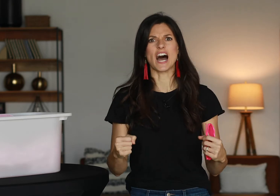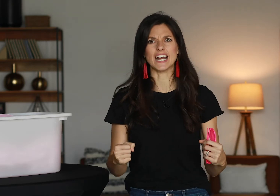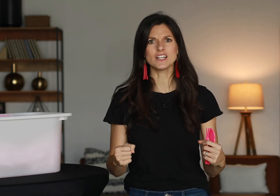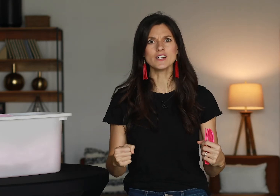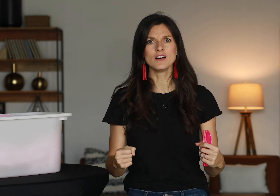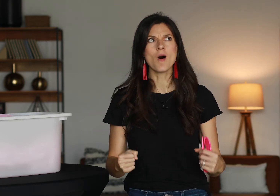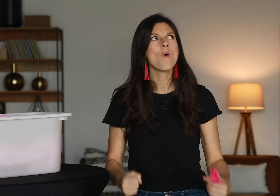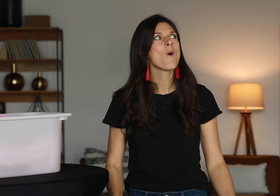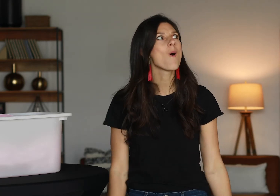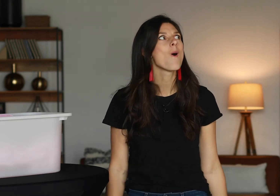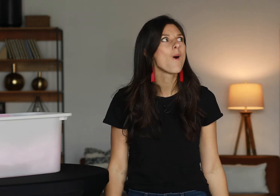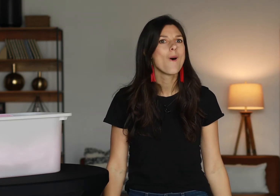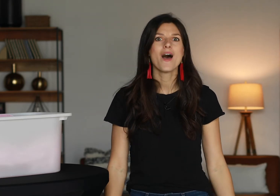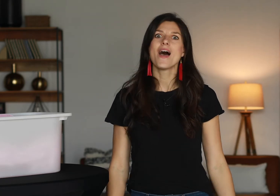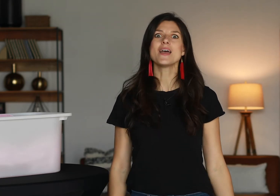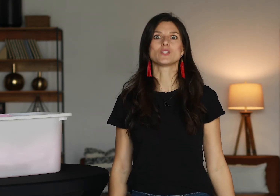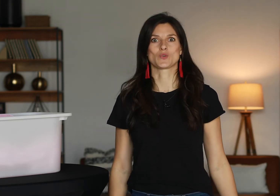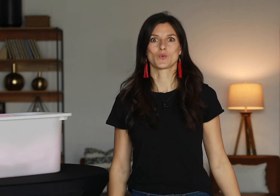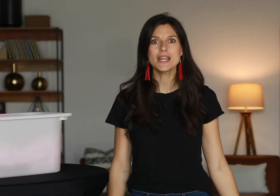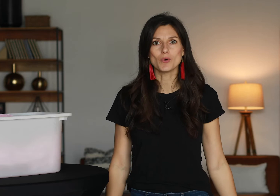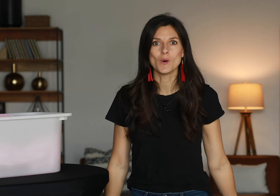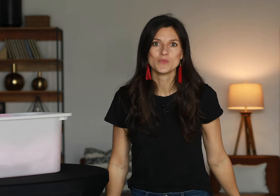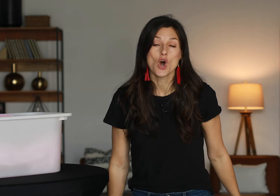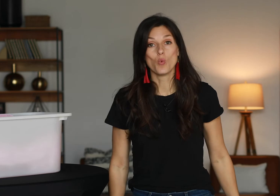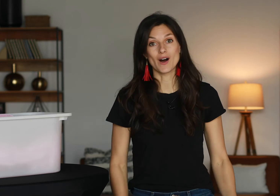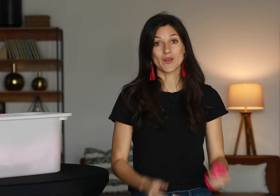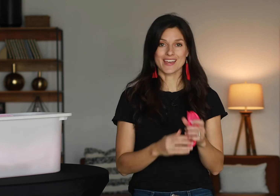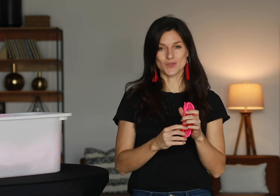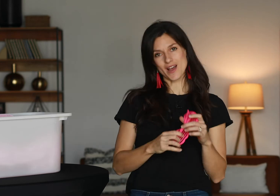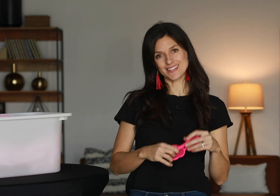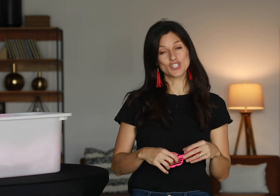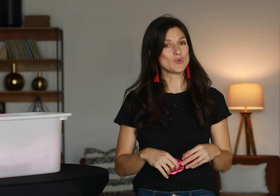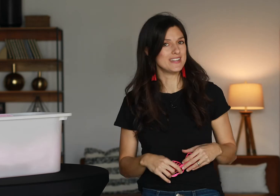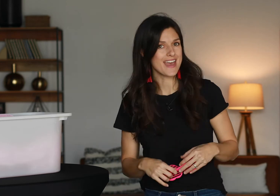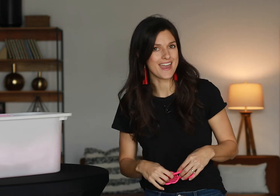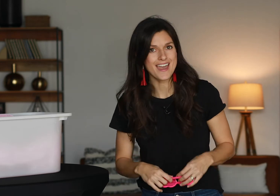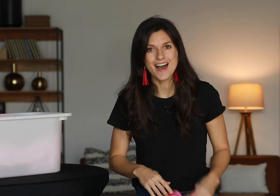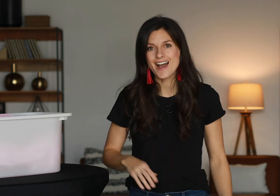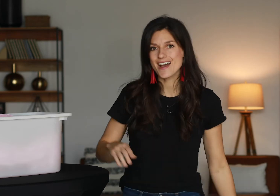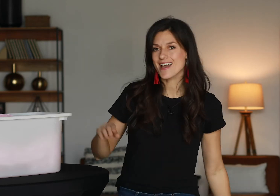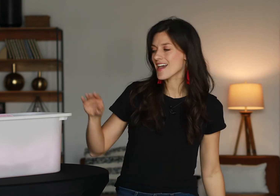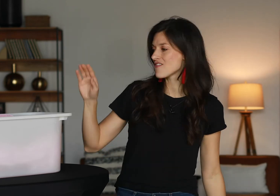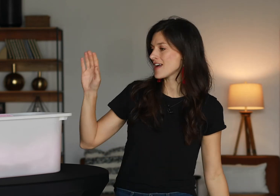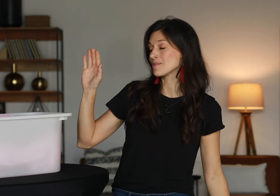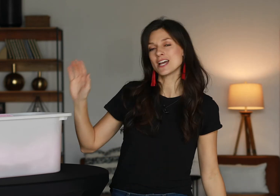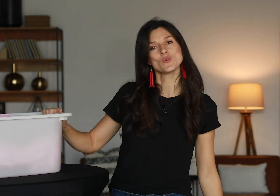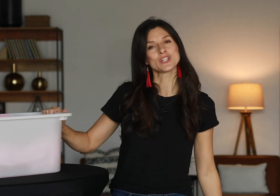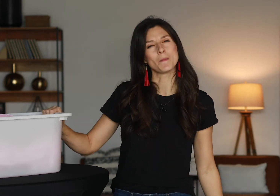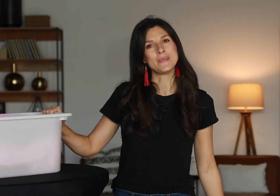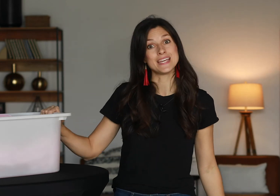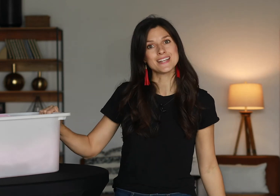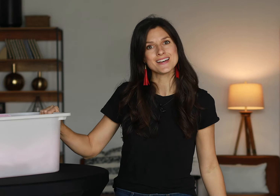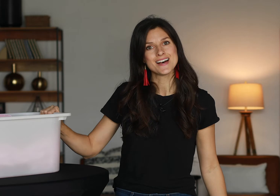bar of iron? That is incredible. Well, guess what? Today, I have found my